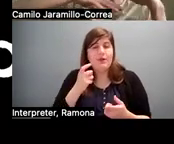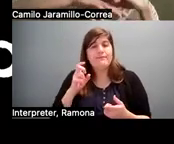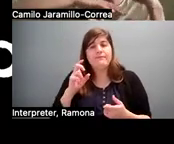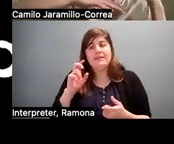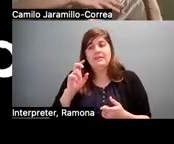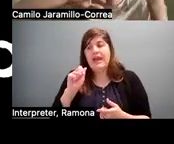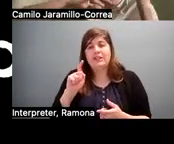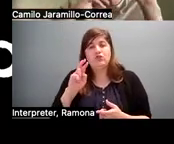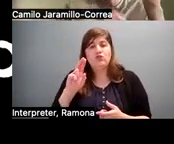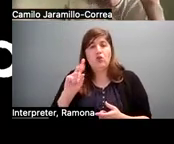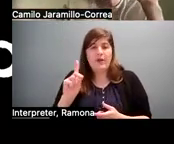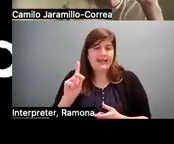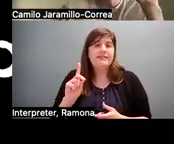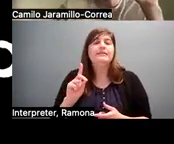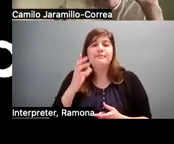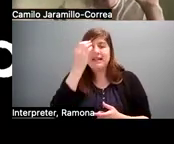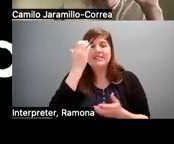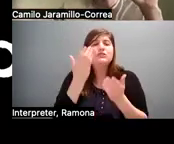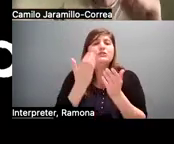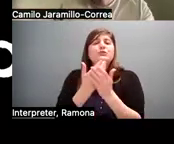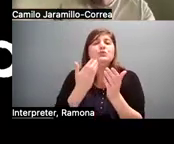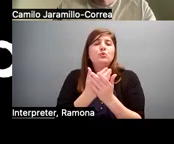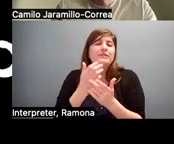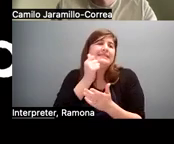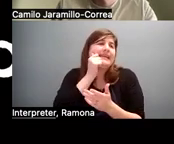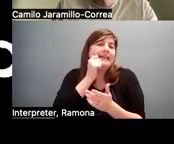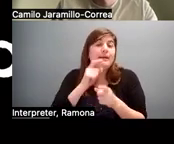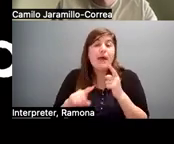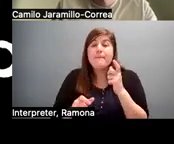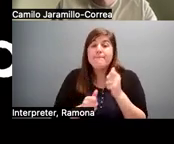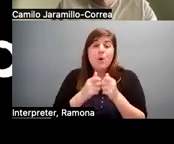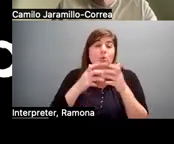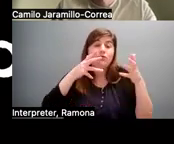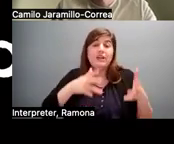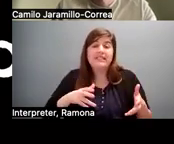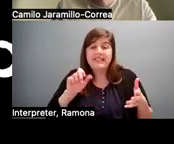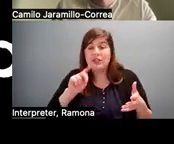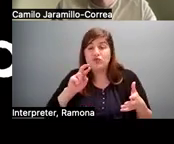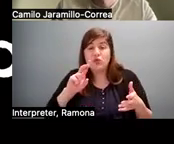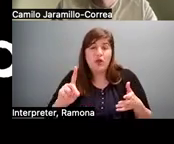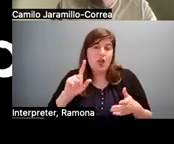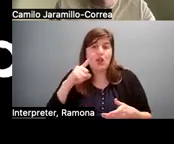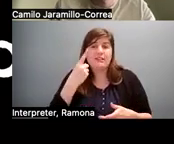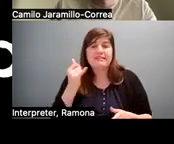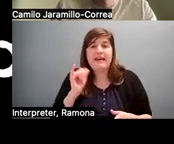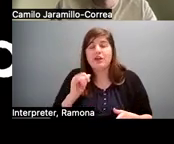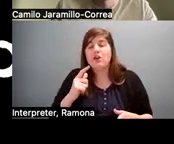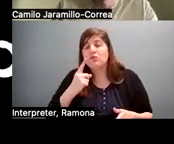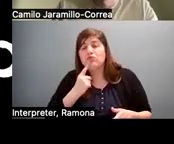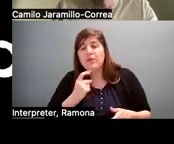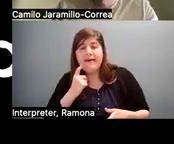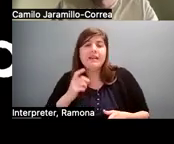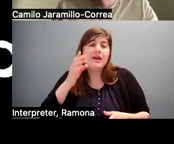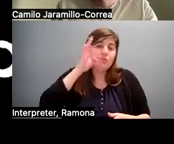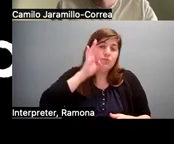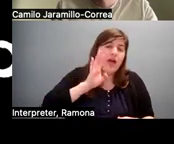because it's just like a newer skin. But then most of the rest of the asteroid looks like this kind of like maybe reddish,